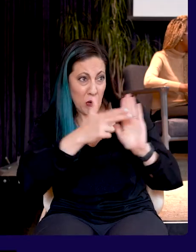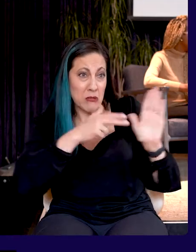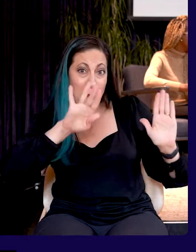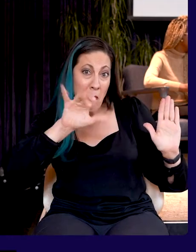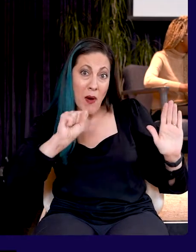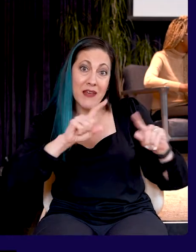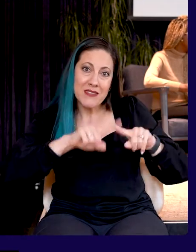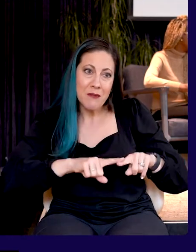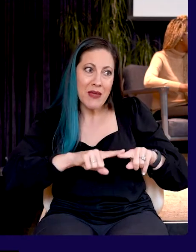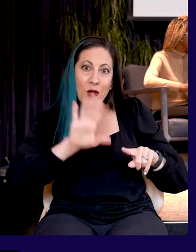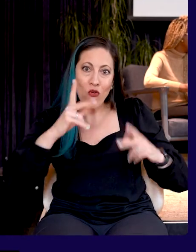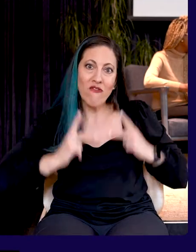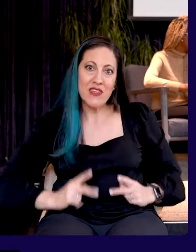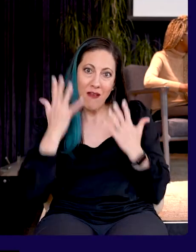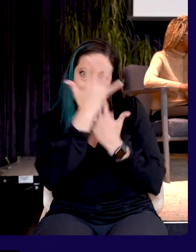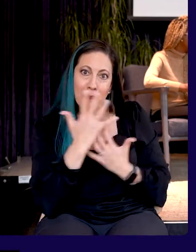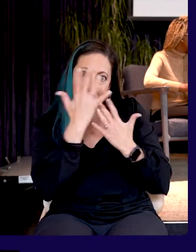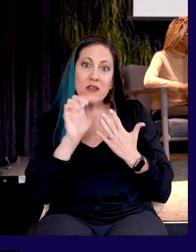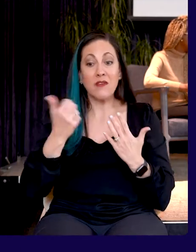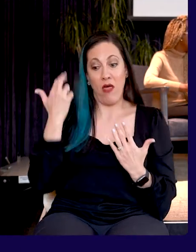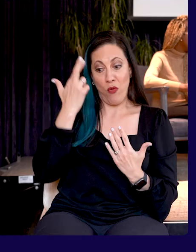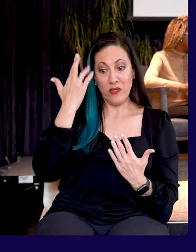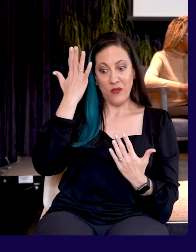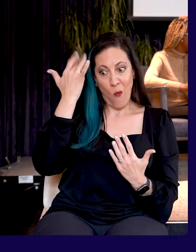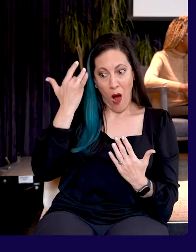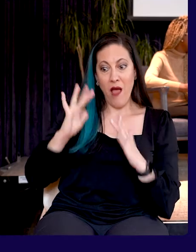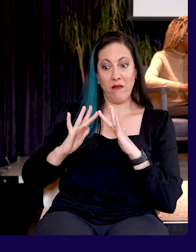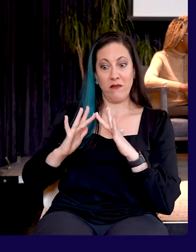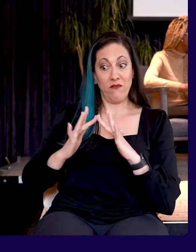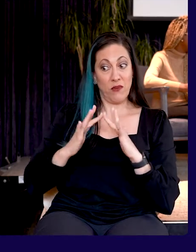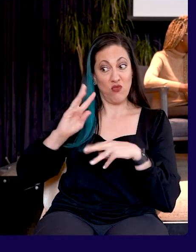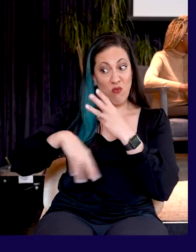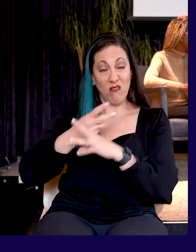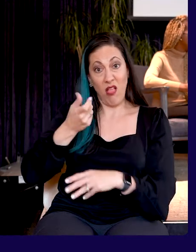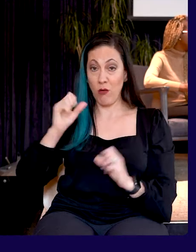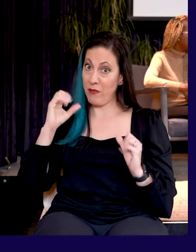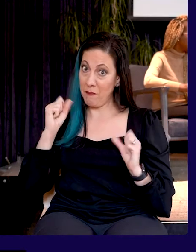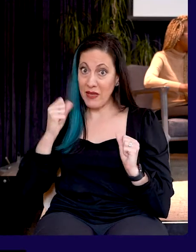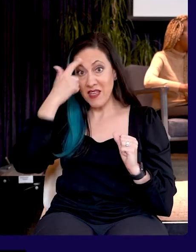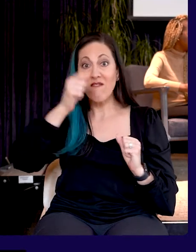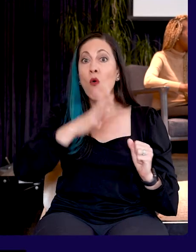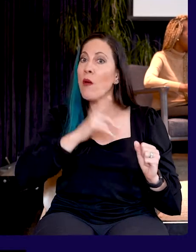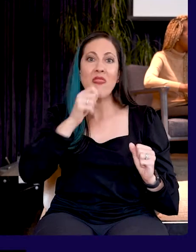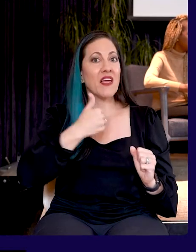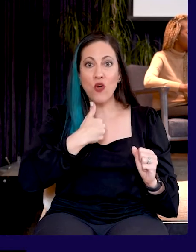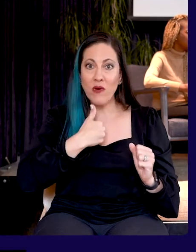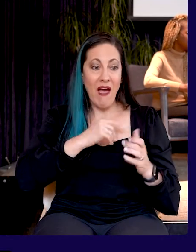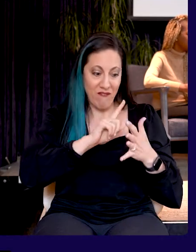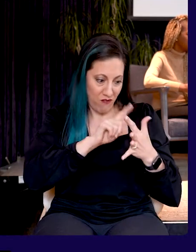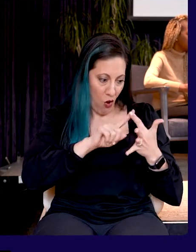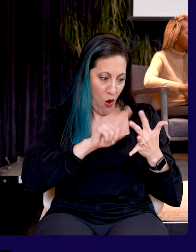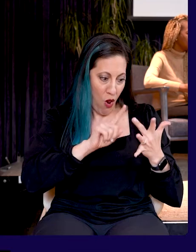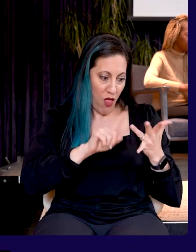you physically show up, which is another reason why the virtual world is actually really amazing, especially for all of the women who don't have to reveal that they're